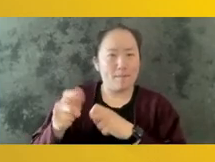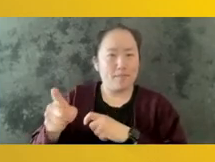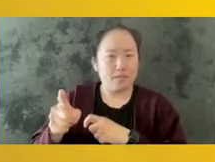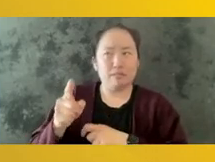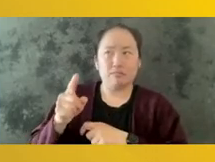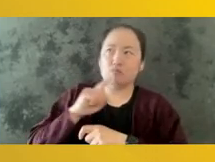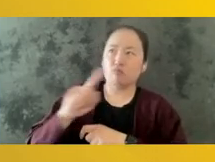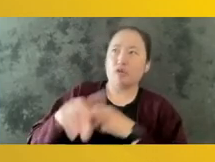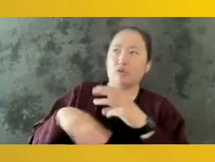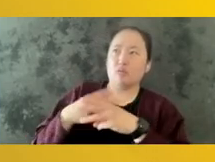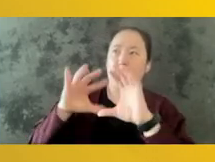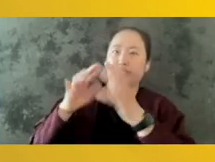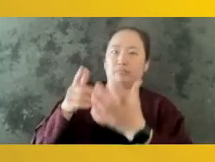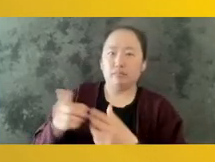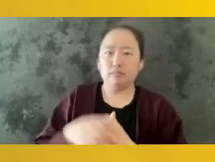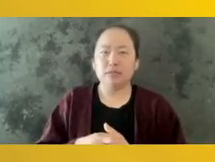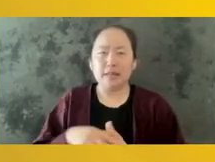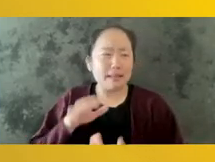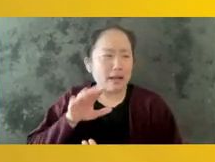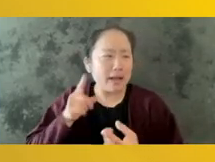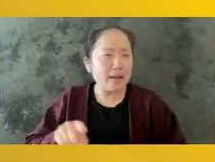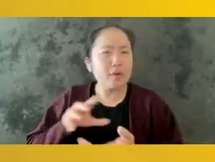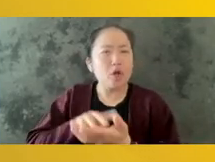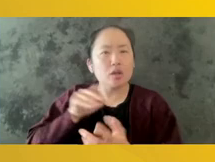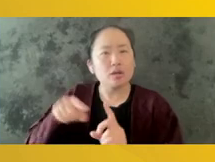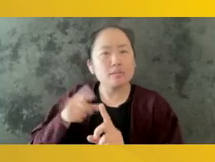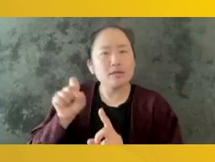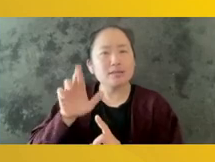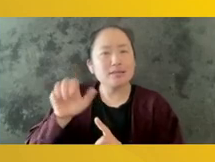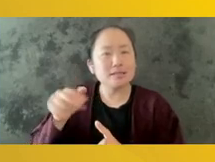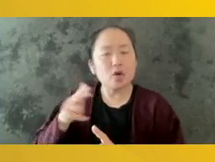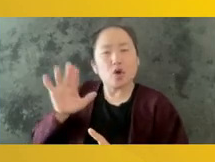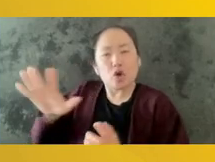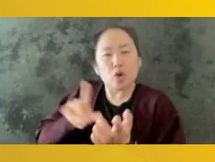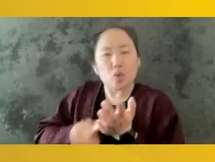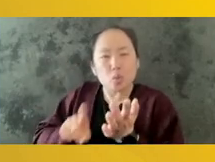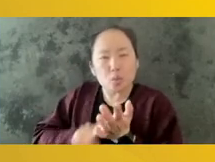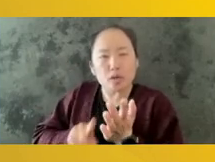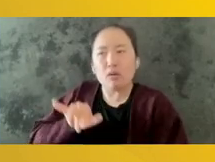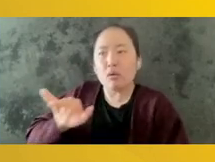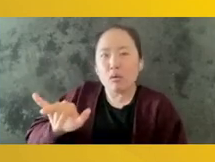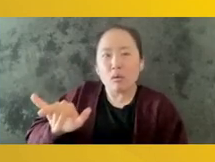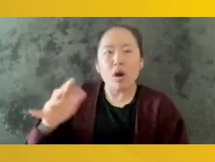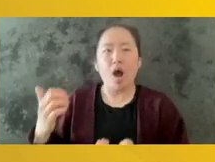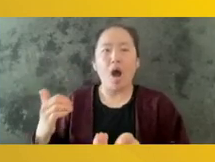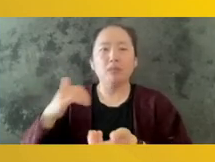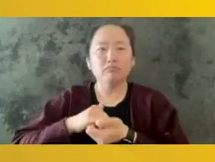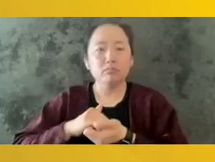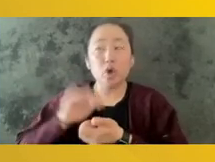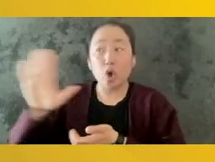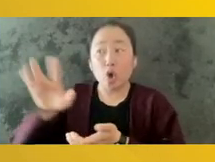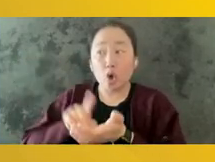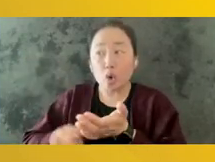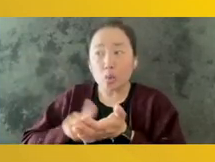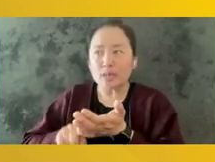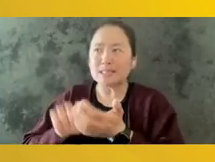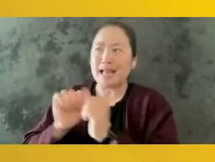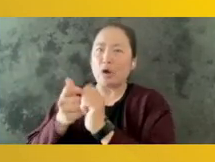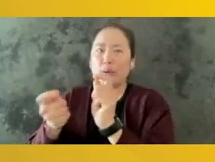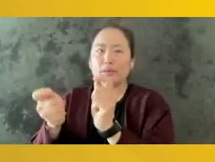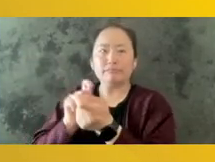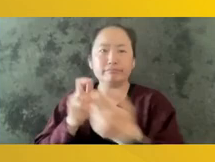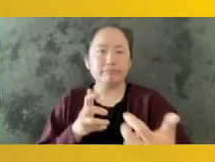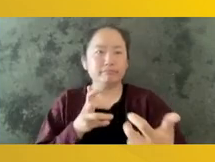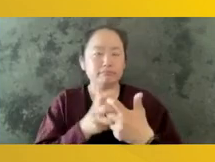started collaborating and figured out how to make the type of research she was doing accessible to elementary students at a